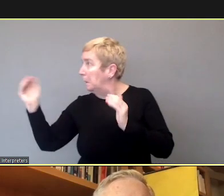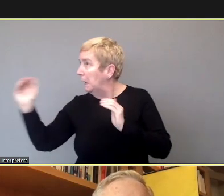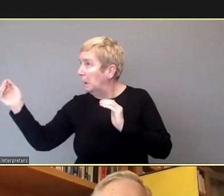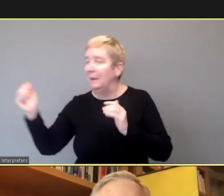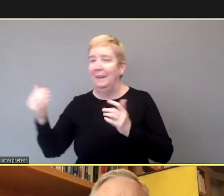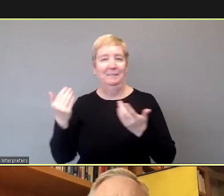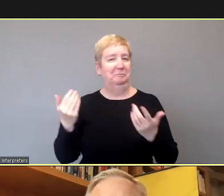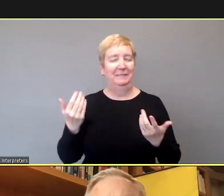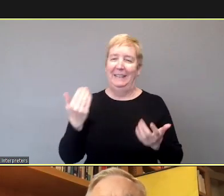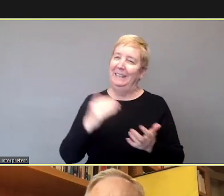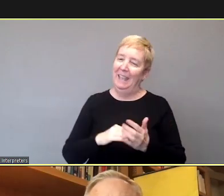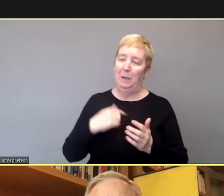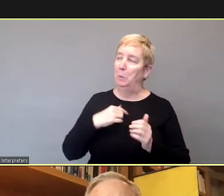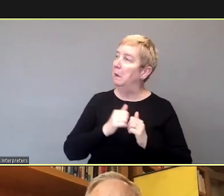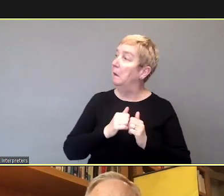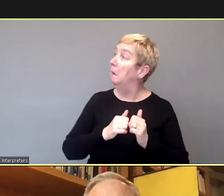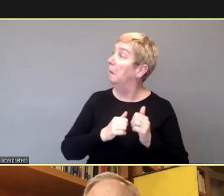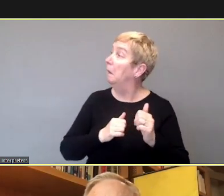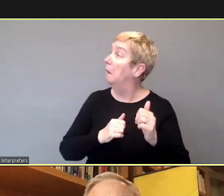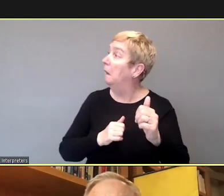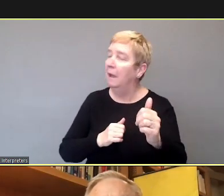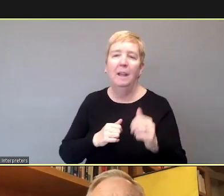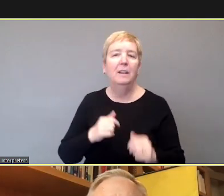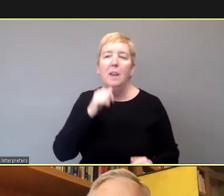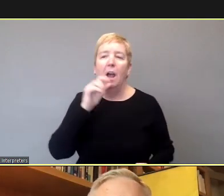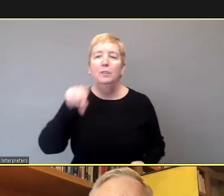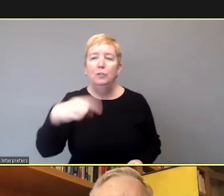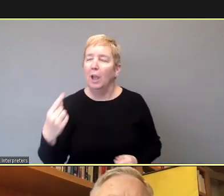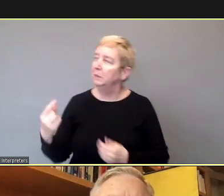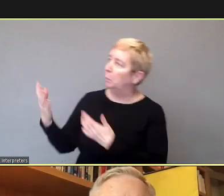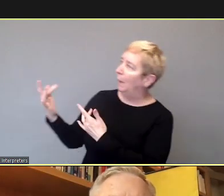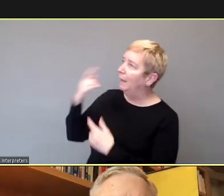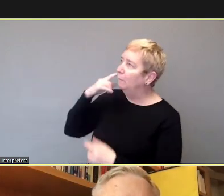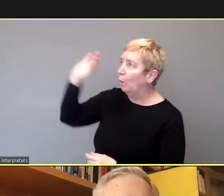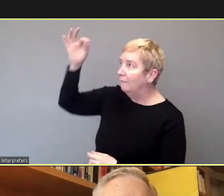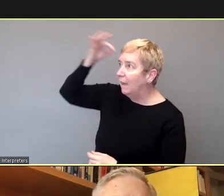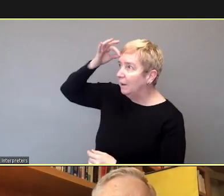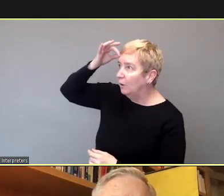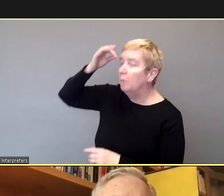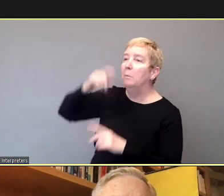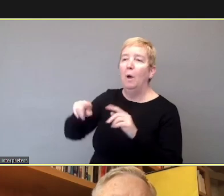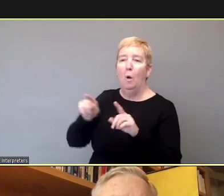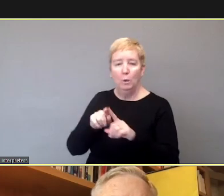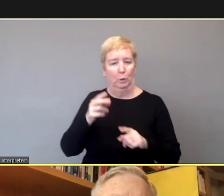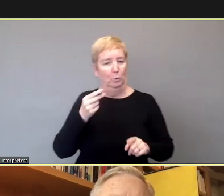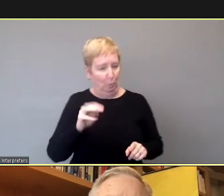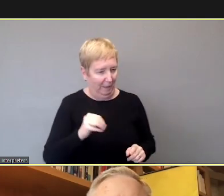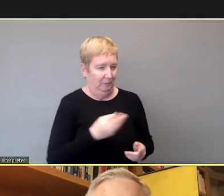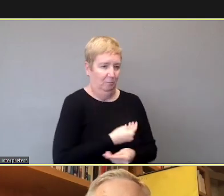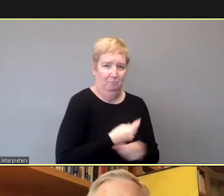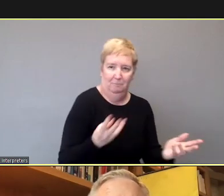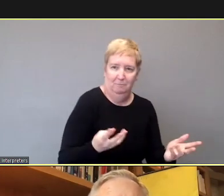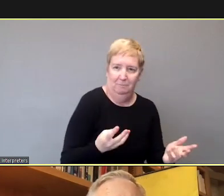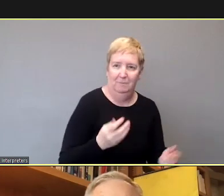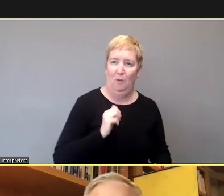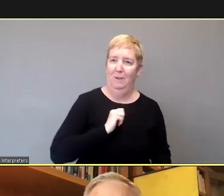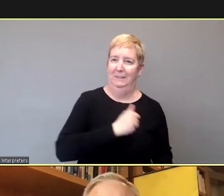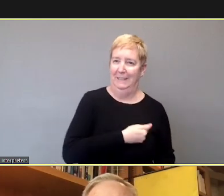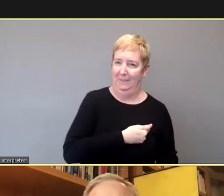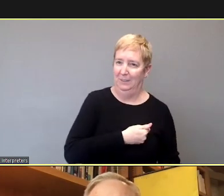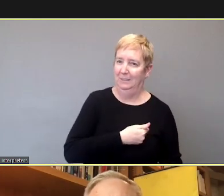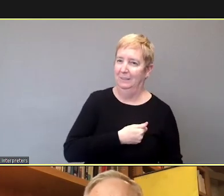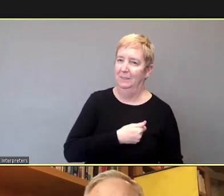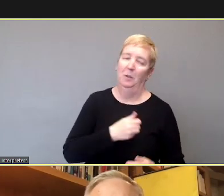figuring out, not just waiting for the federal government, but providing the people of New Mexico with the equipment, the materials, the